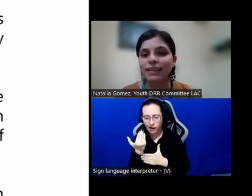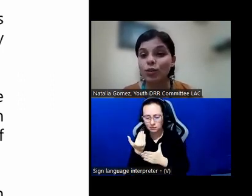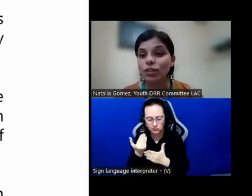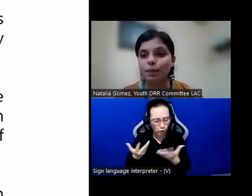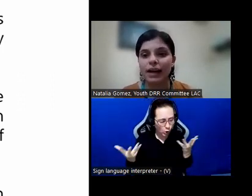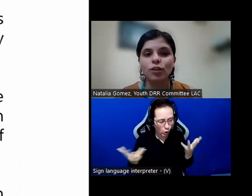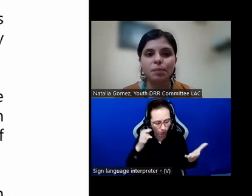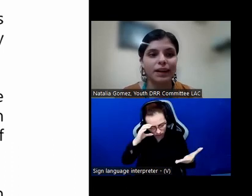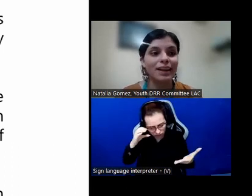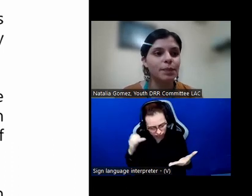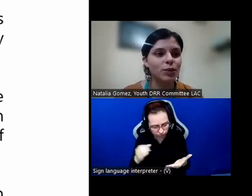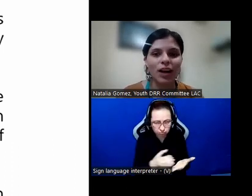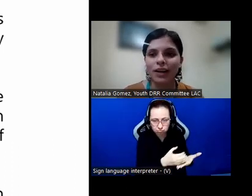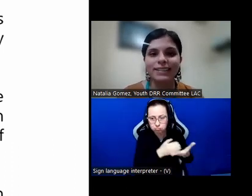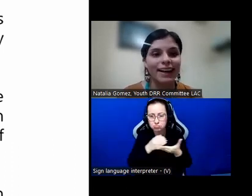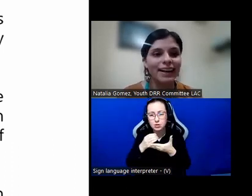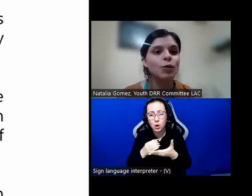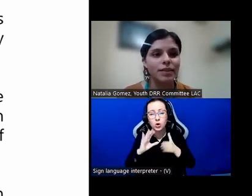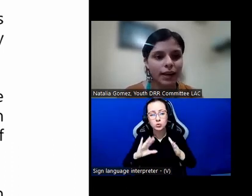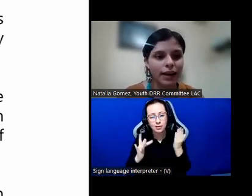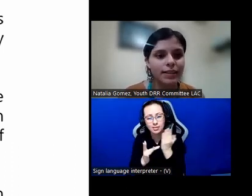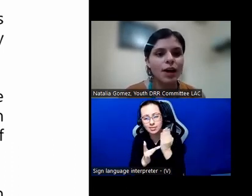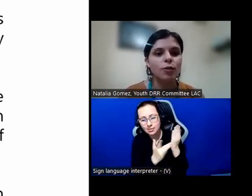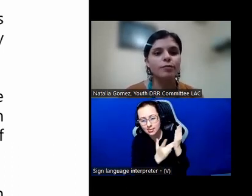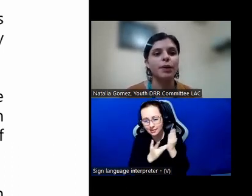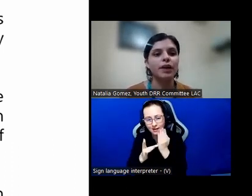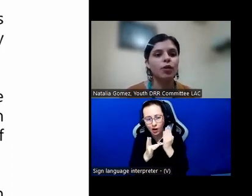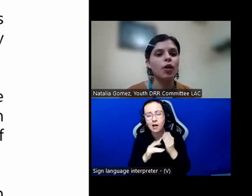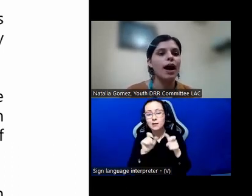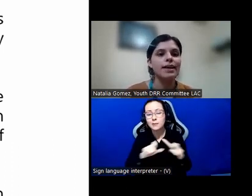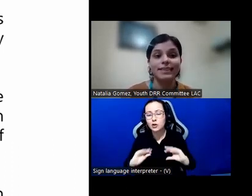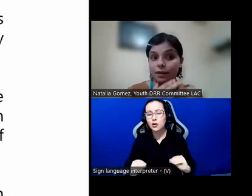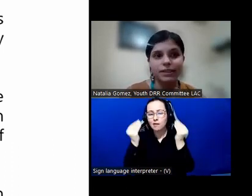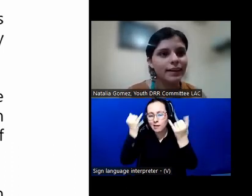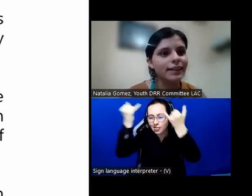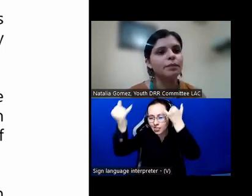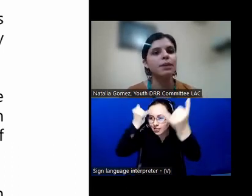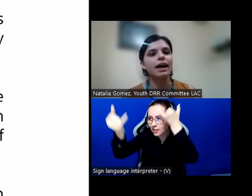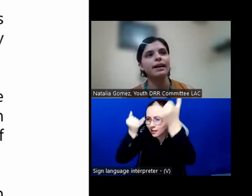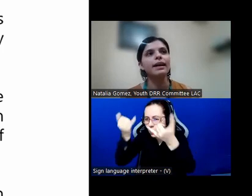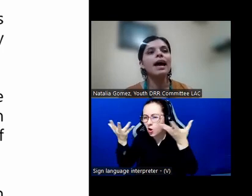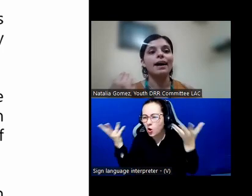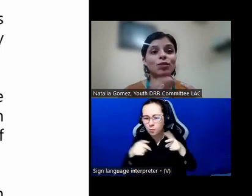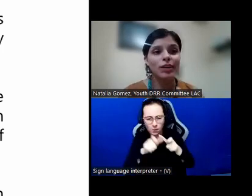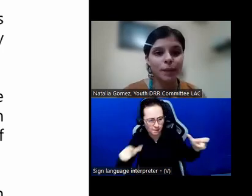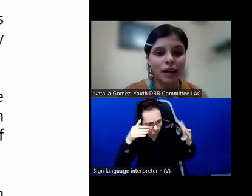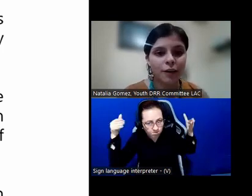technology, to create and keeping the spaces so that young people can bring new ideas in regards